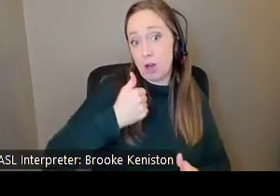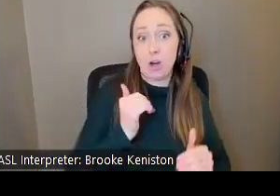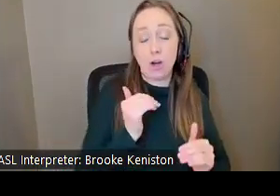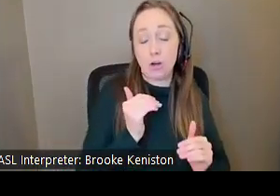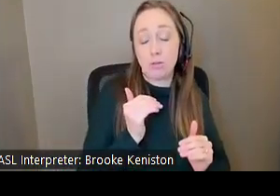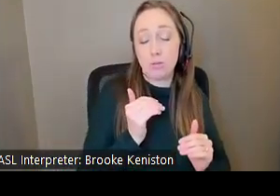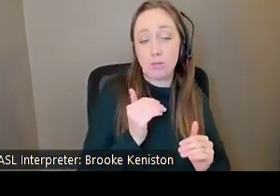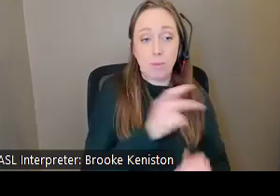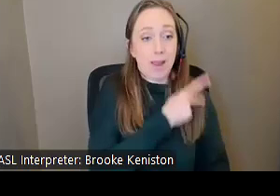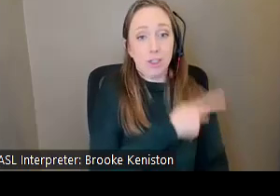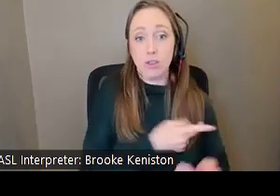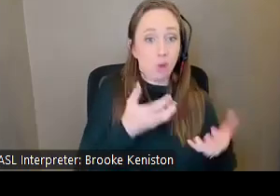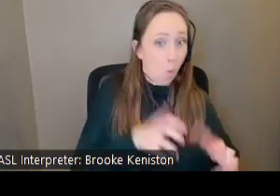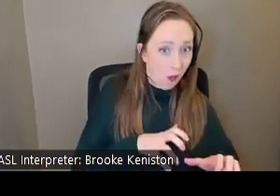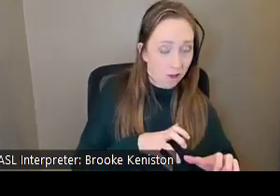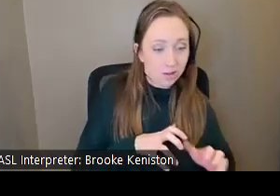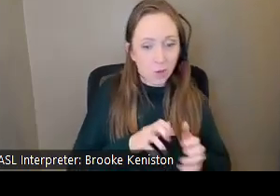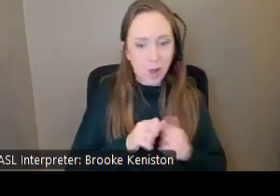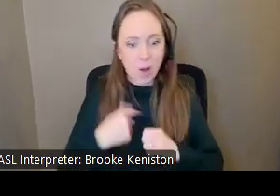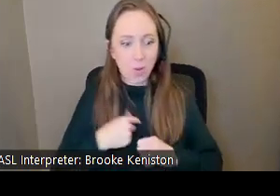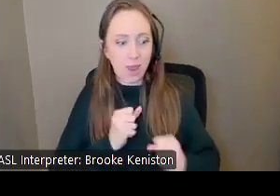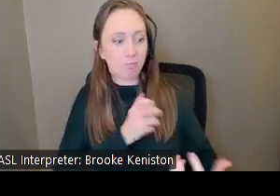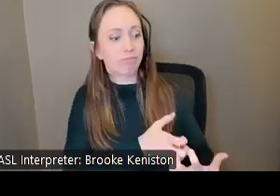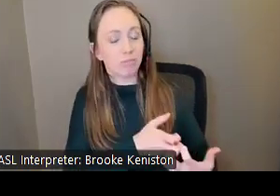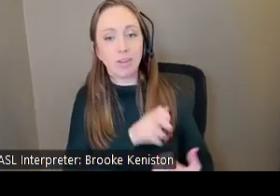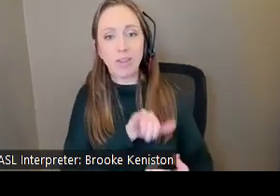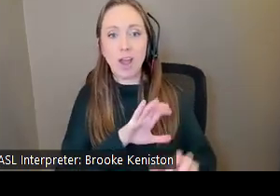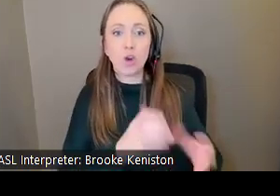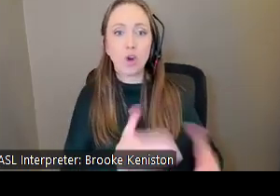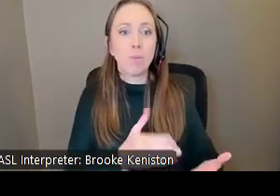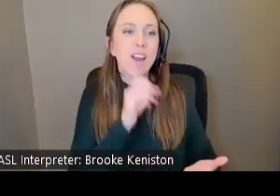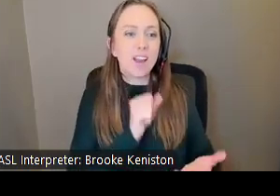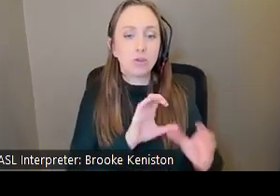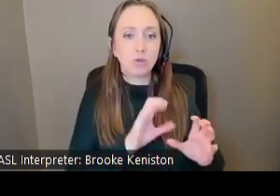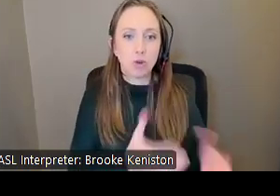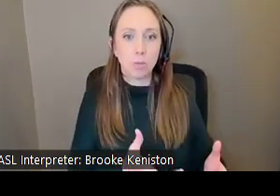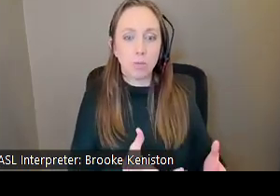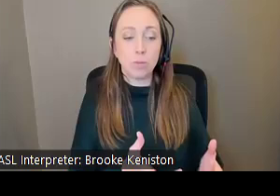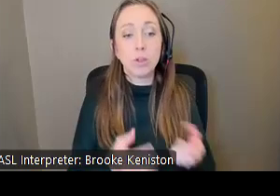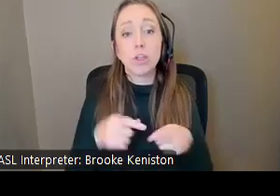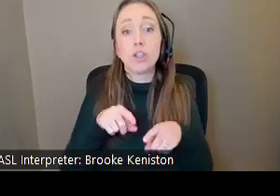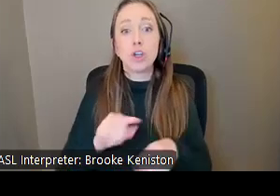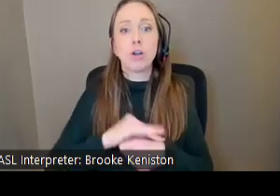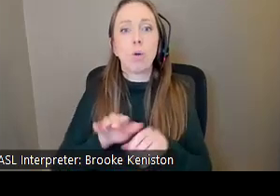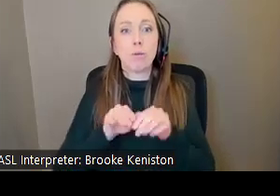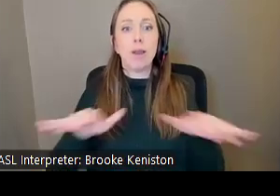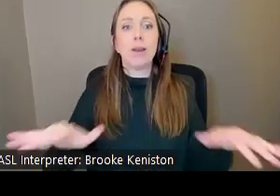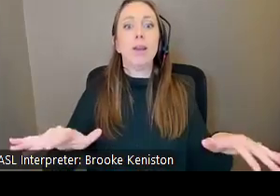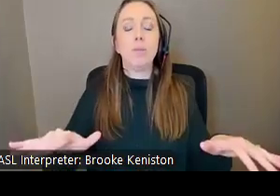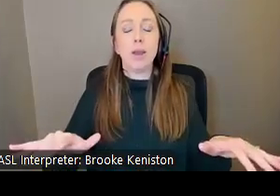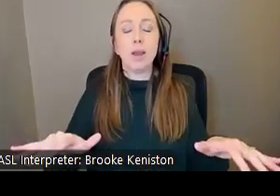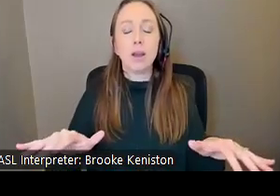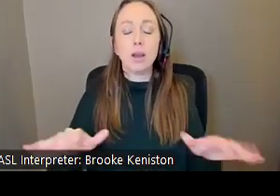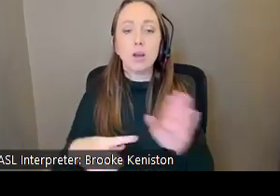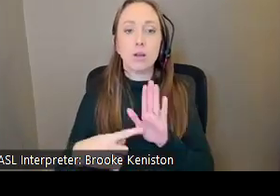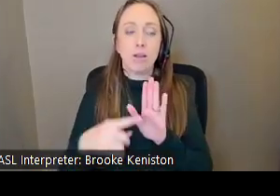saw the digital inequity in healthcare access during the pandemic, right? It really divided or it showed